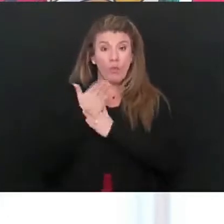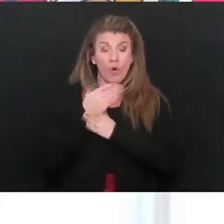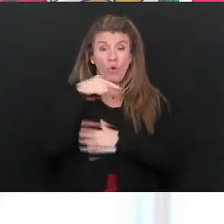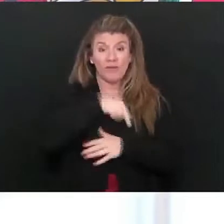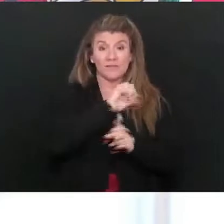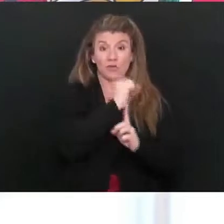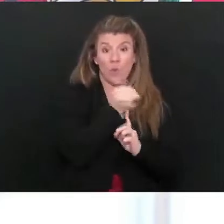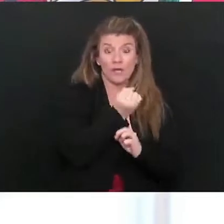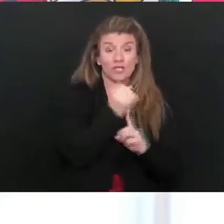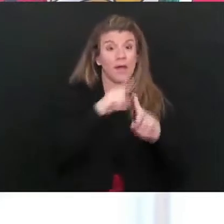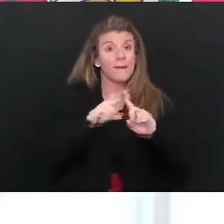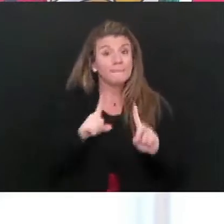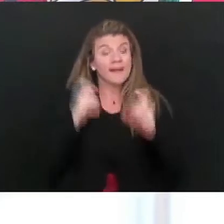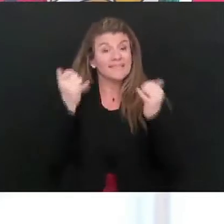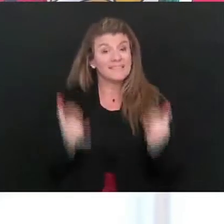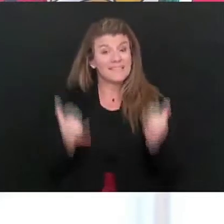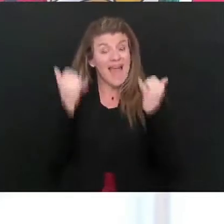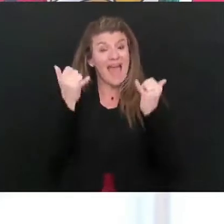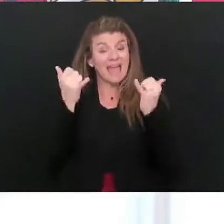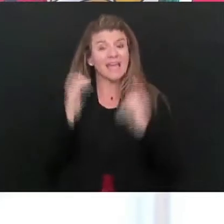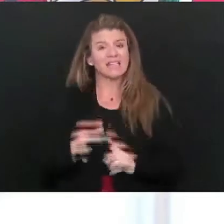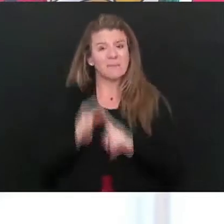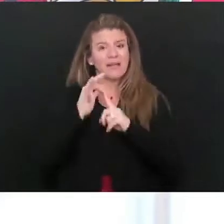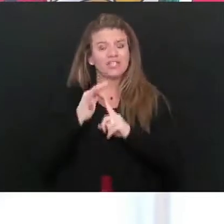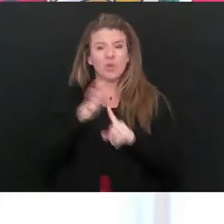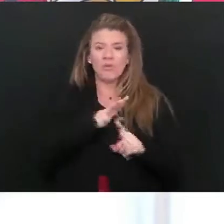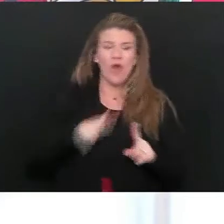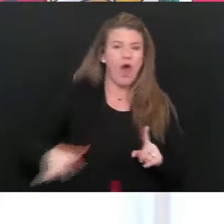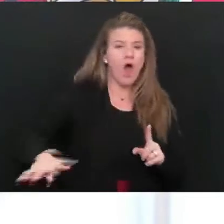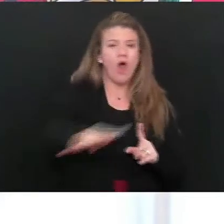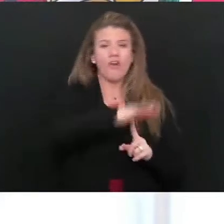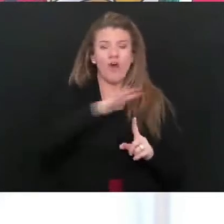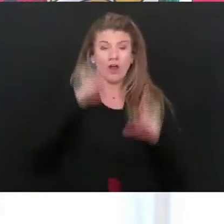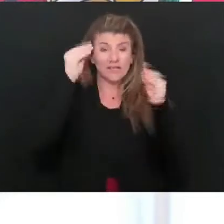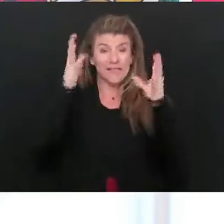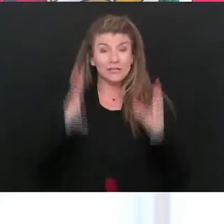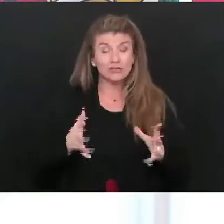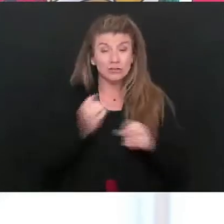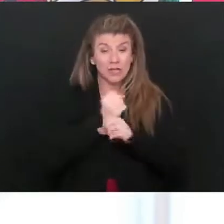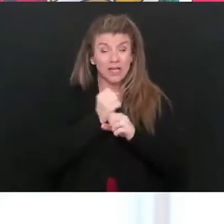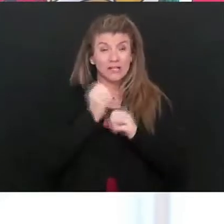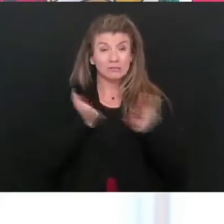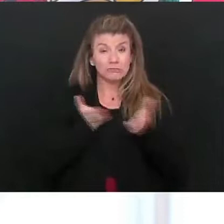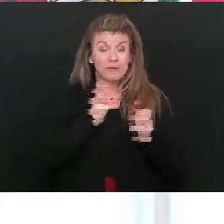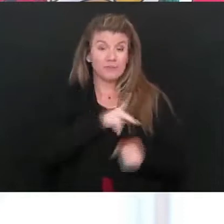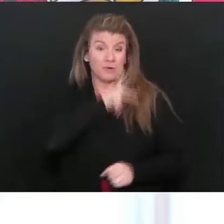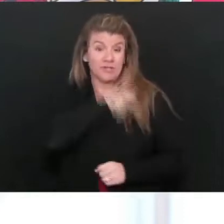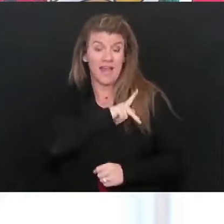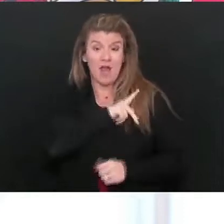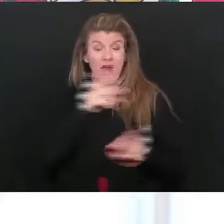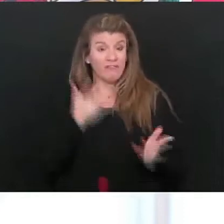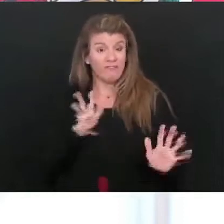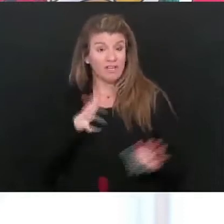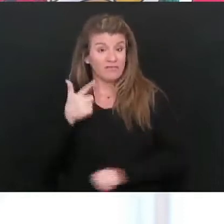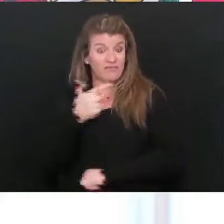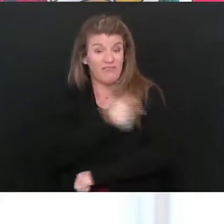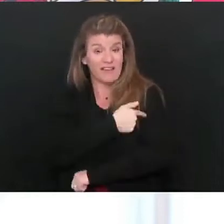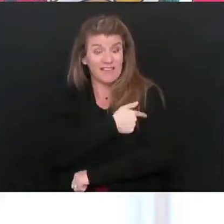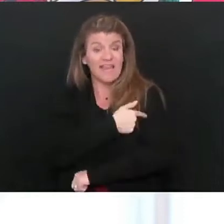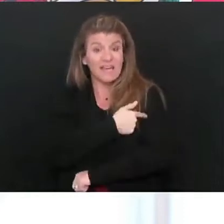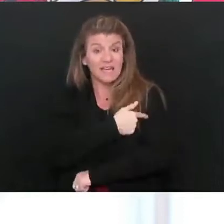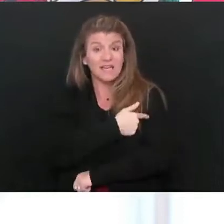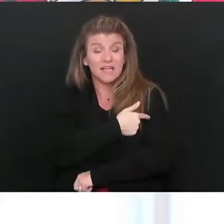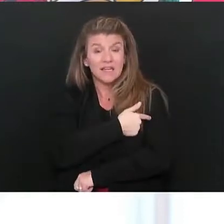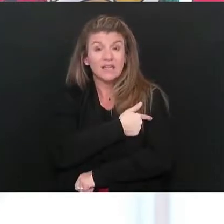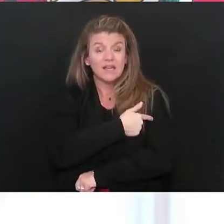today, especially with all of our teachers and service personnel that are vaccinated,